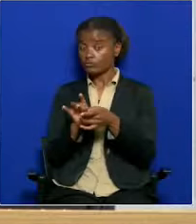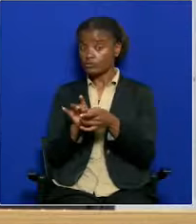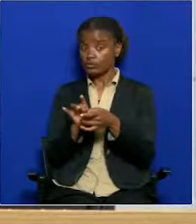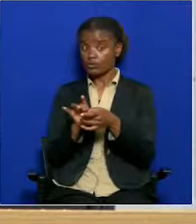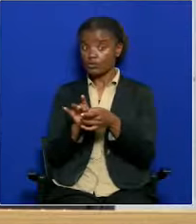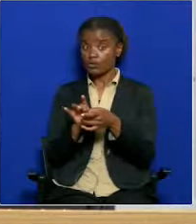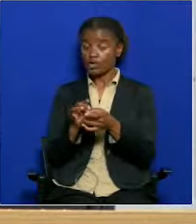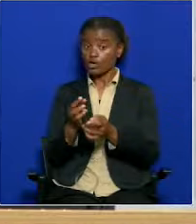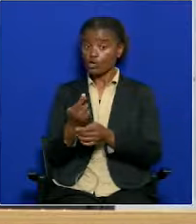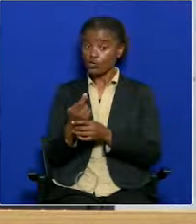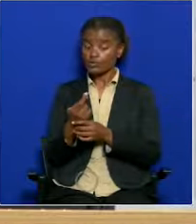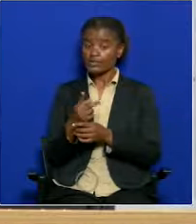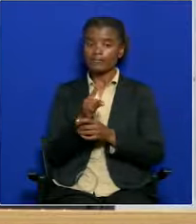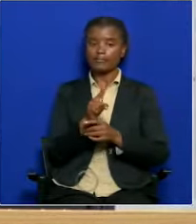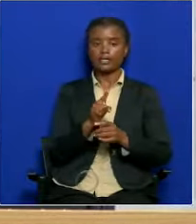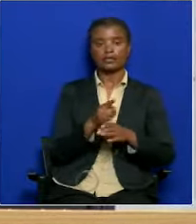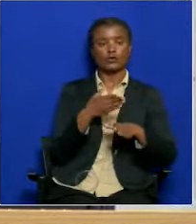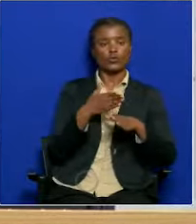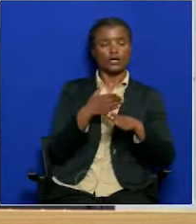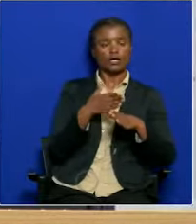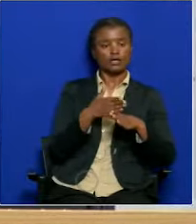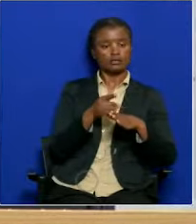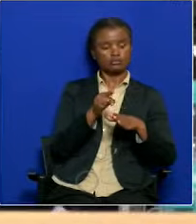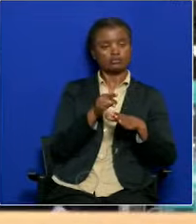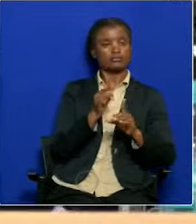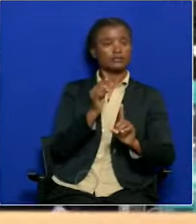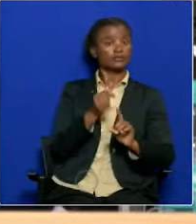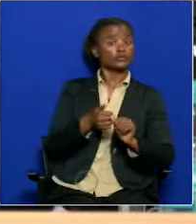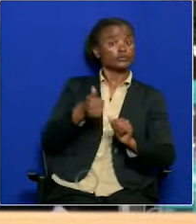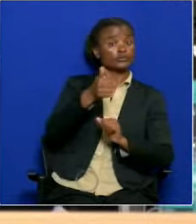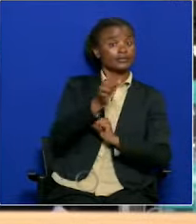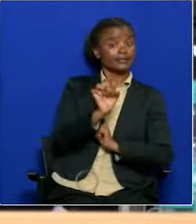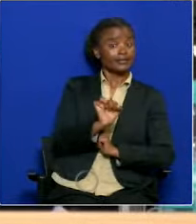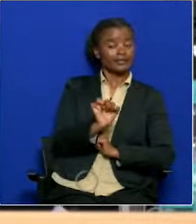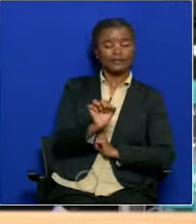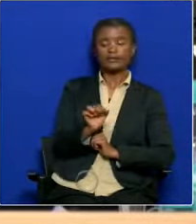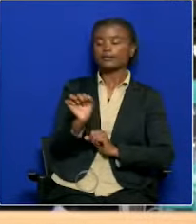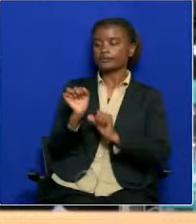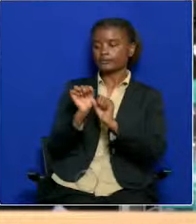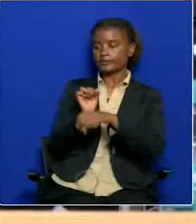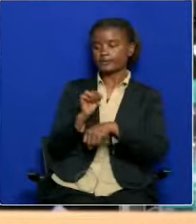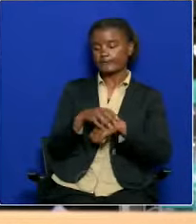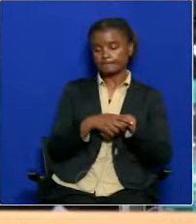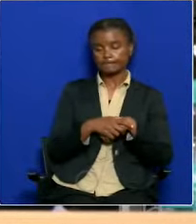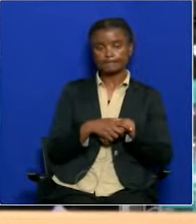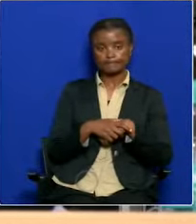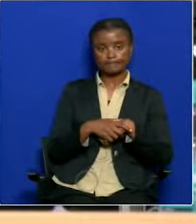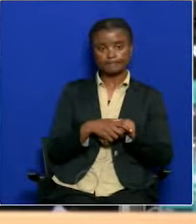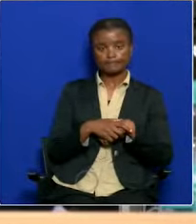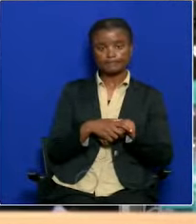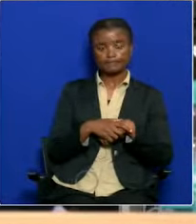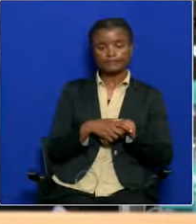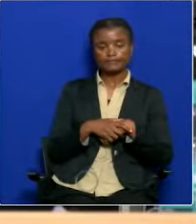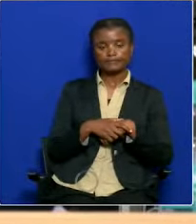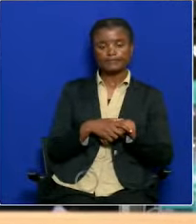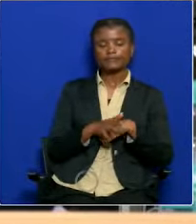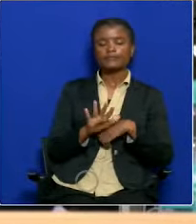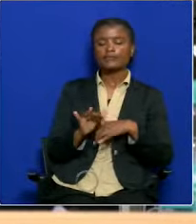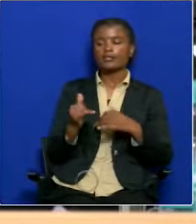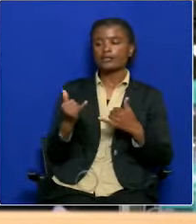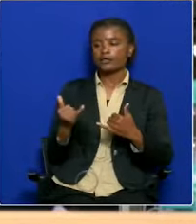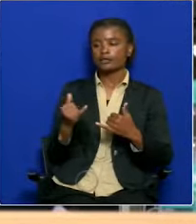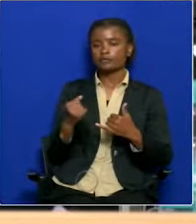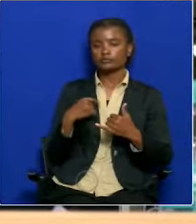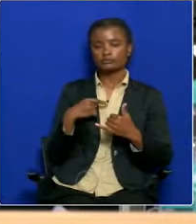you remain his superior. that's correct. All right, General. Then can we have a closer look at